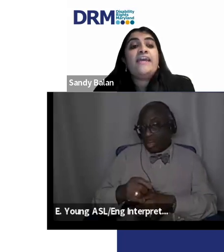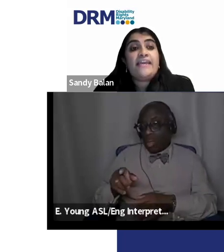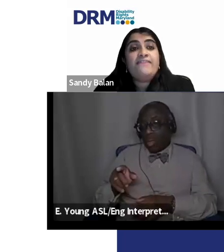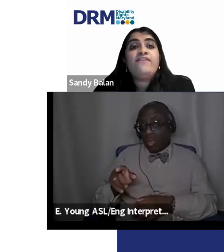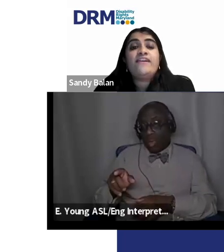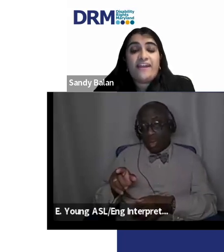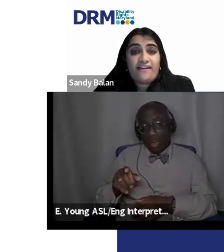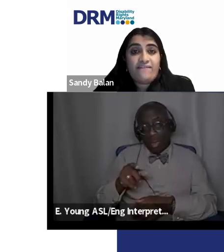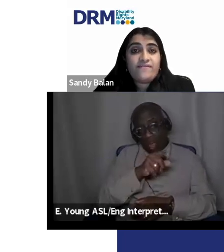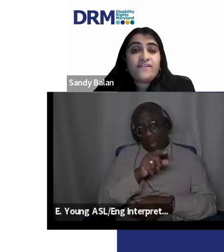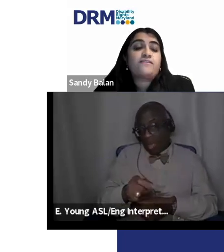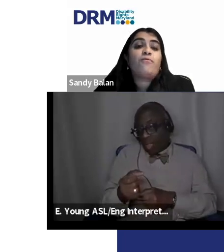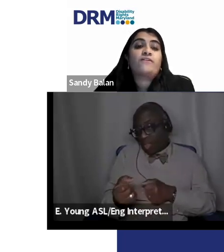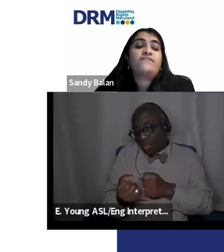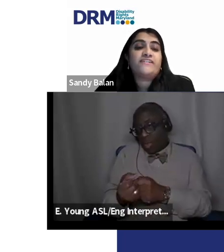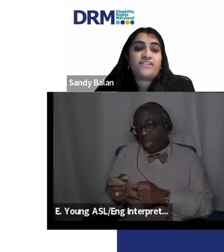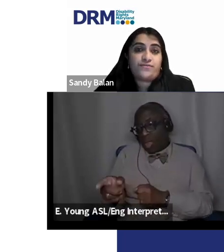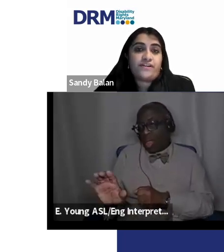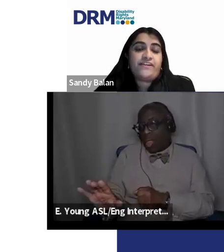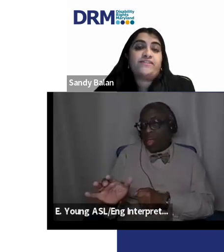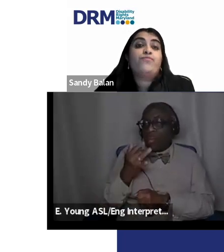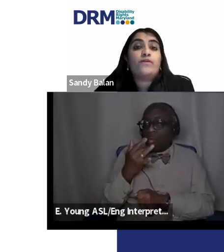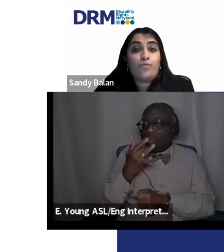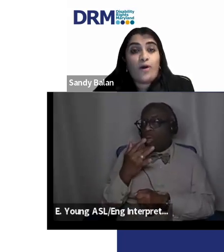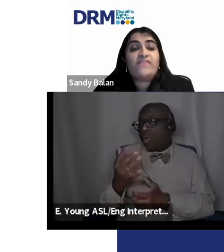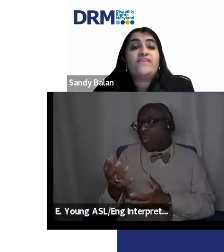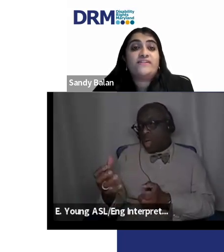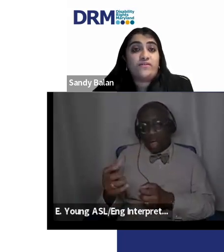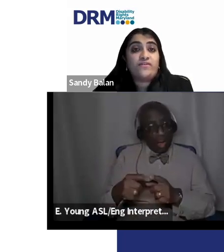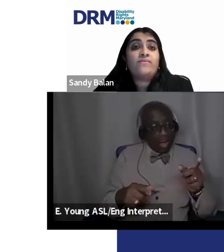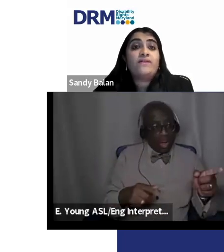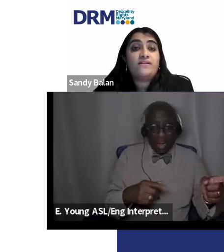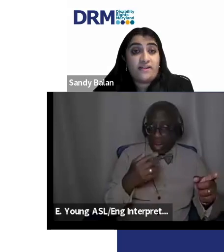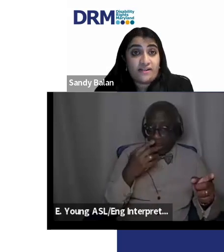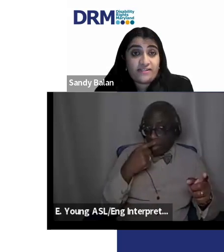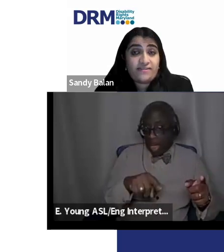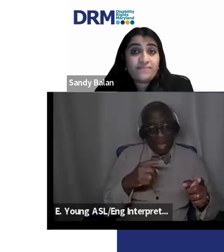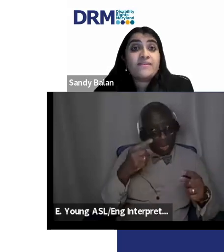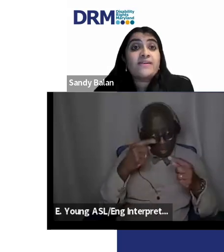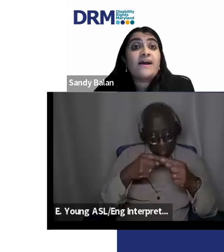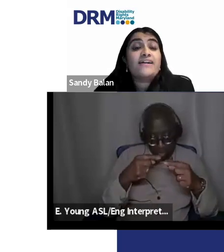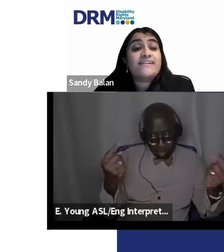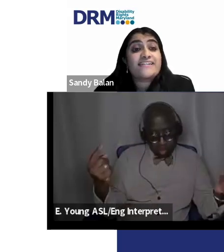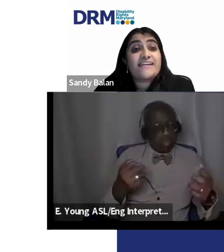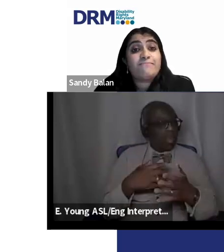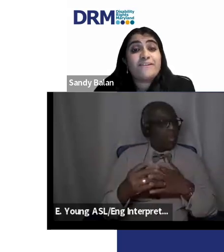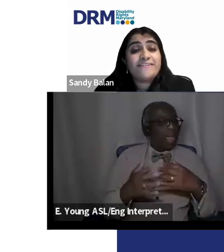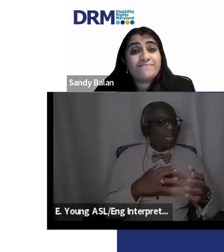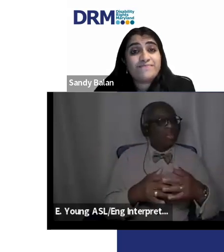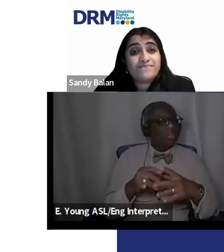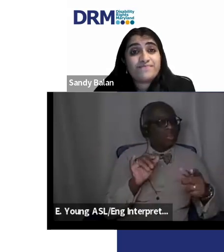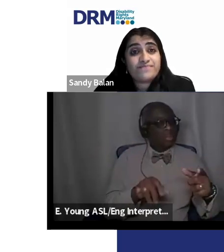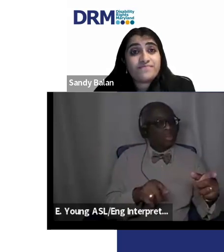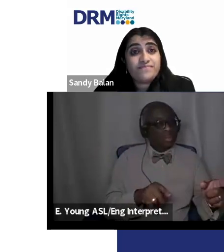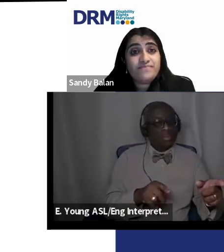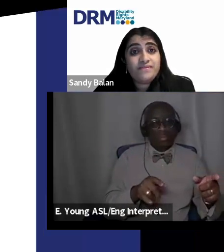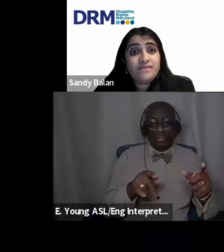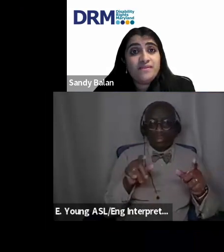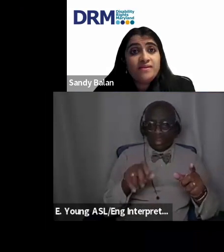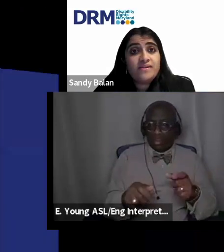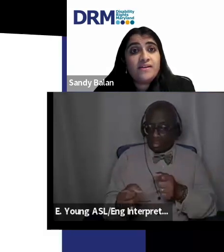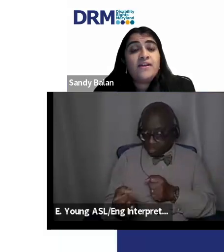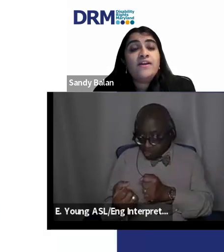adult, even if the supporter disagrees with what the adult does. Next slide, please.